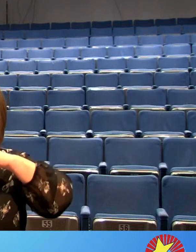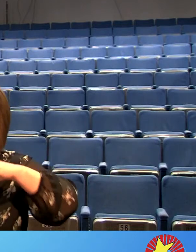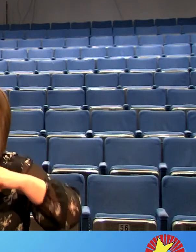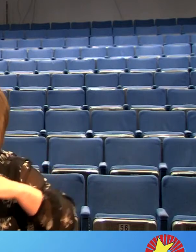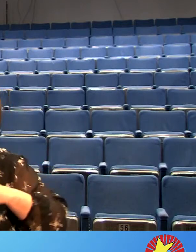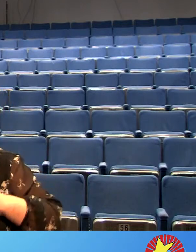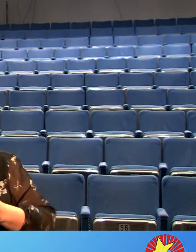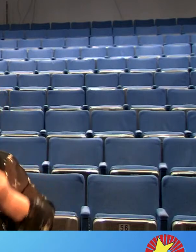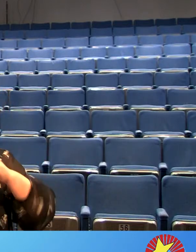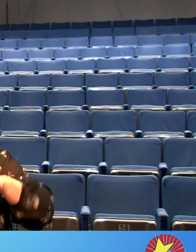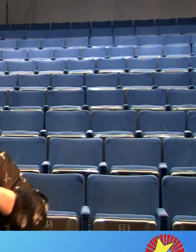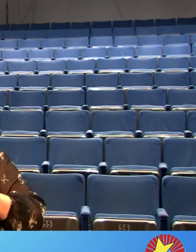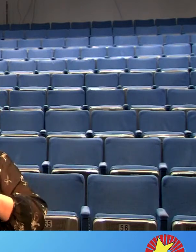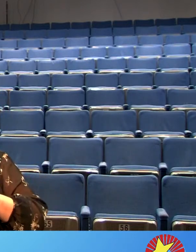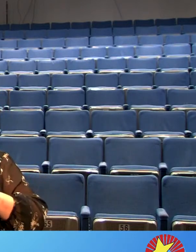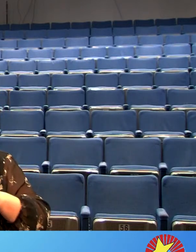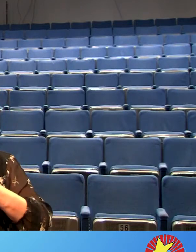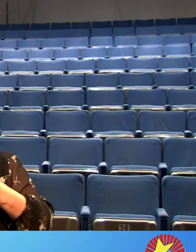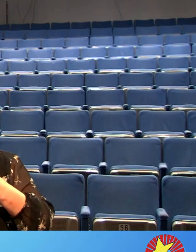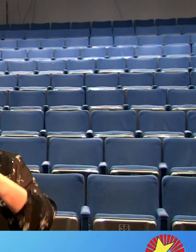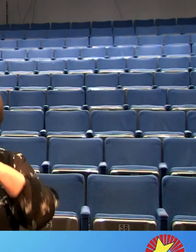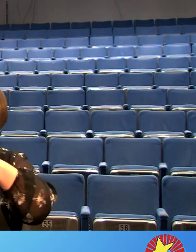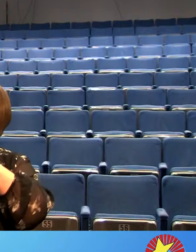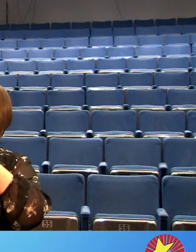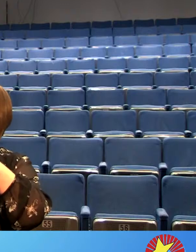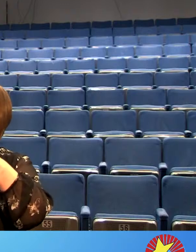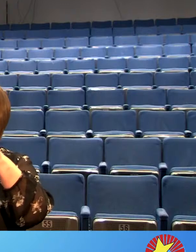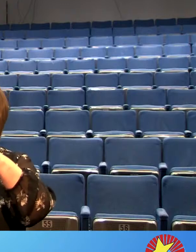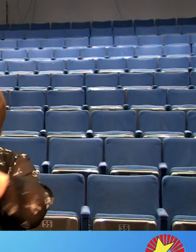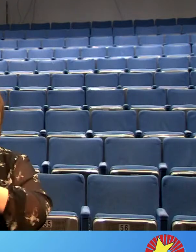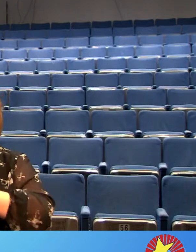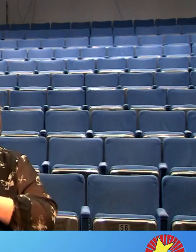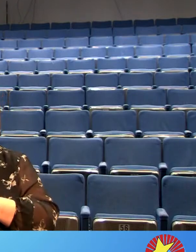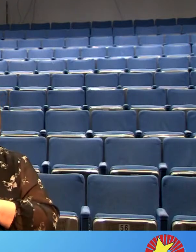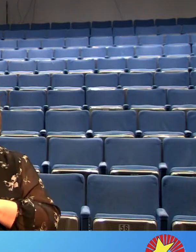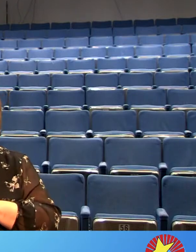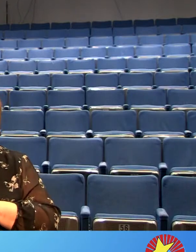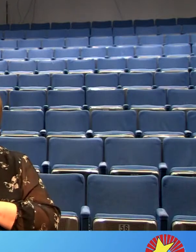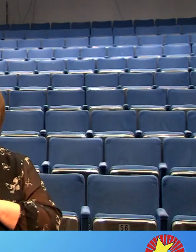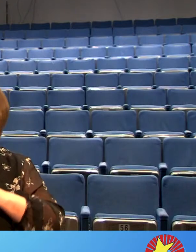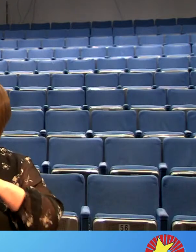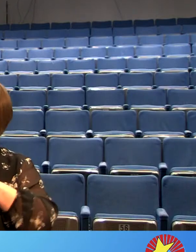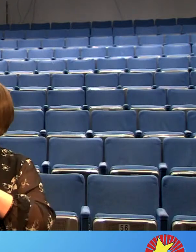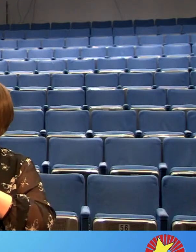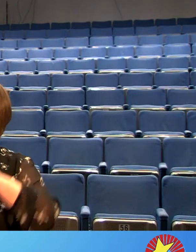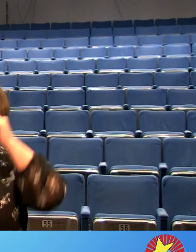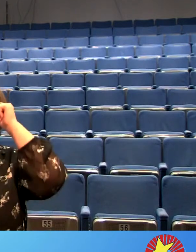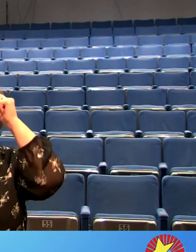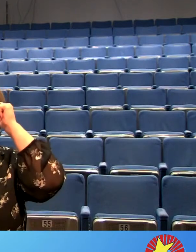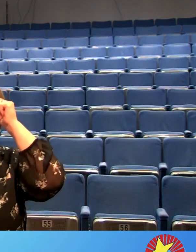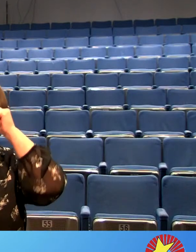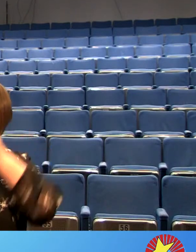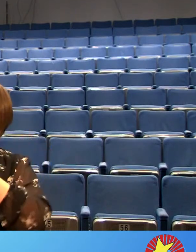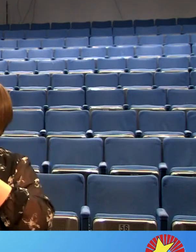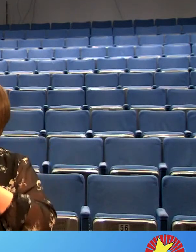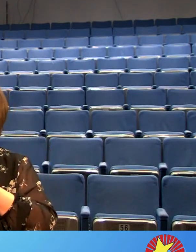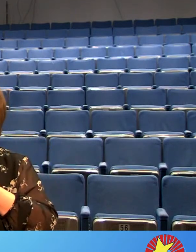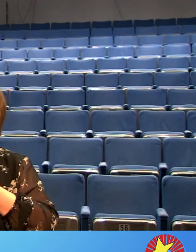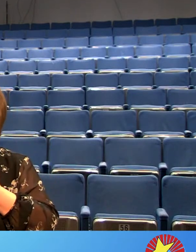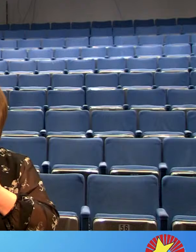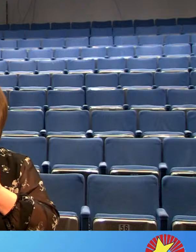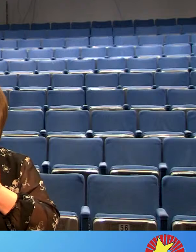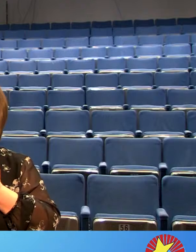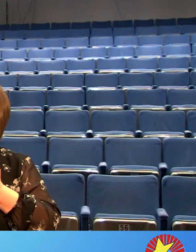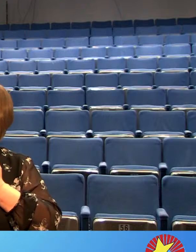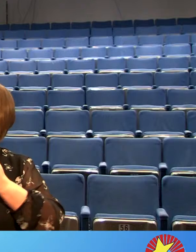to do specific data digs, as what this data is informing us. And in January, we will start a